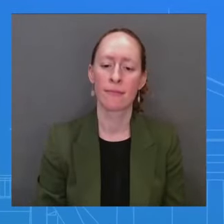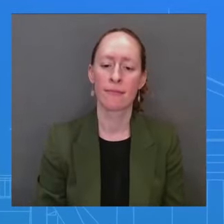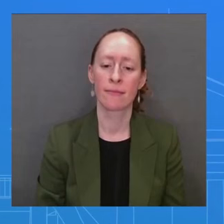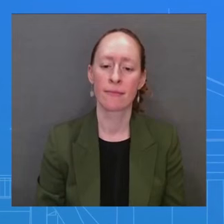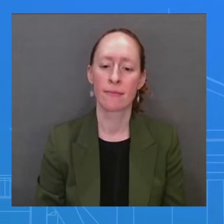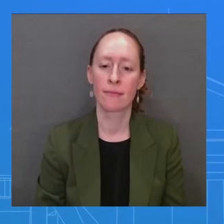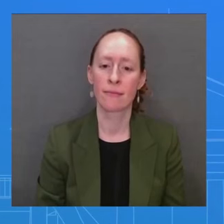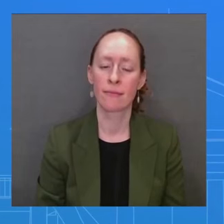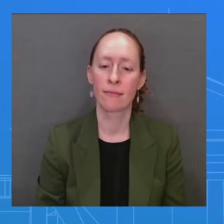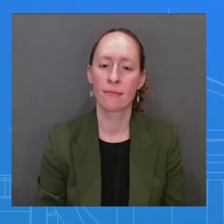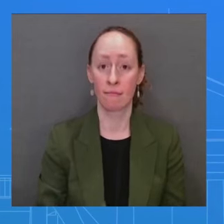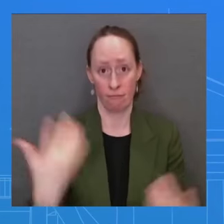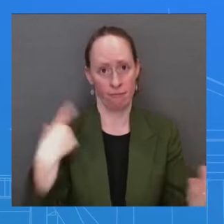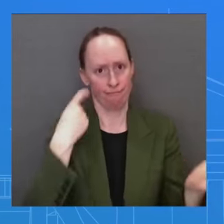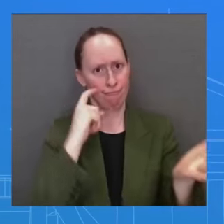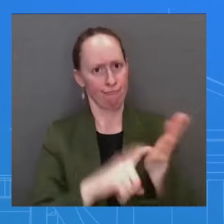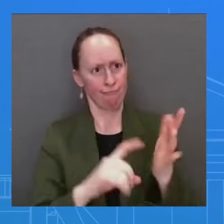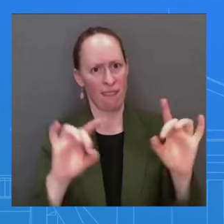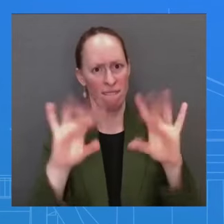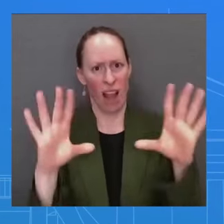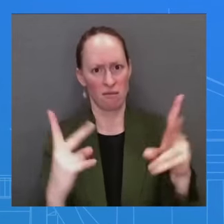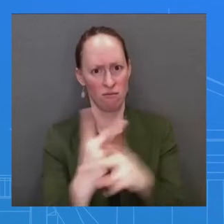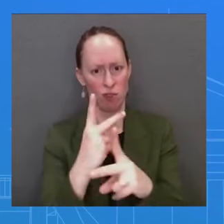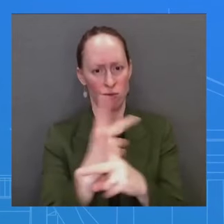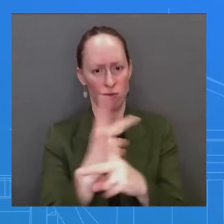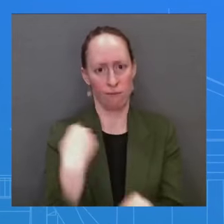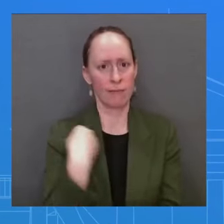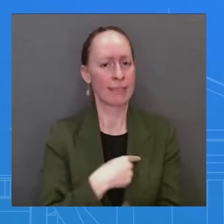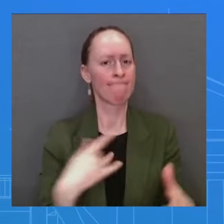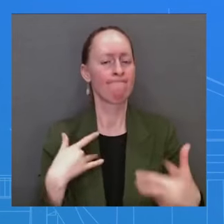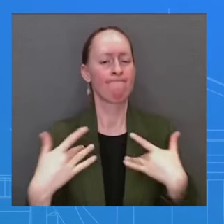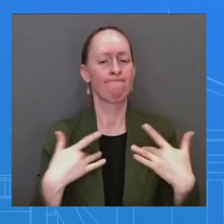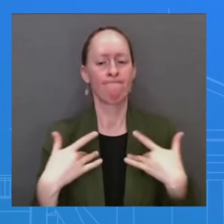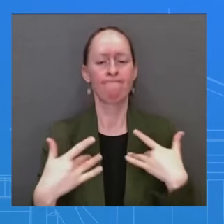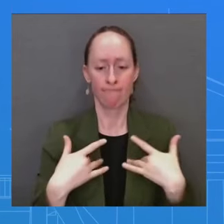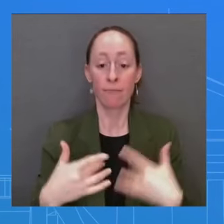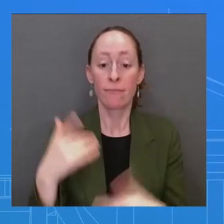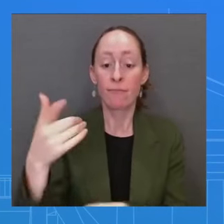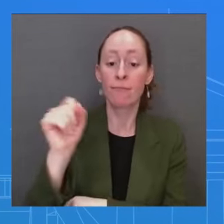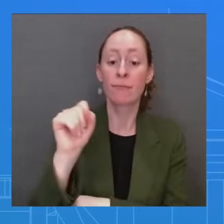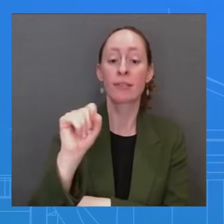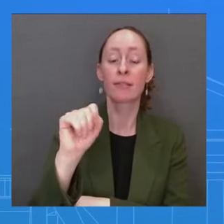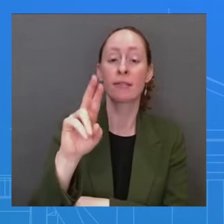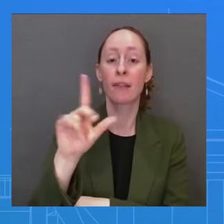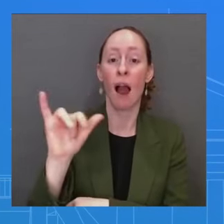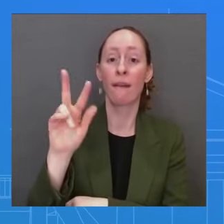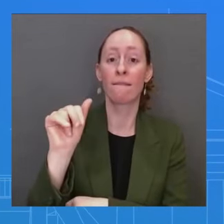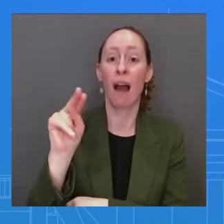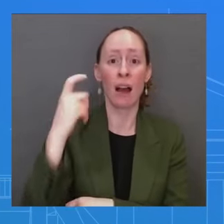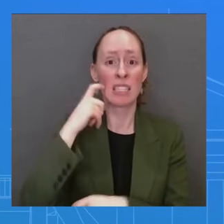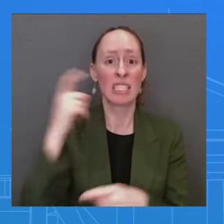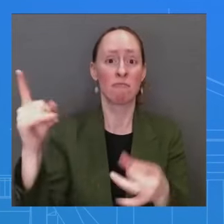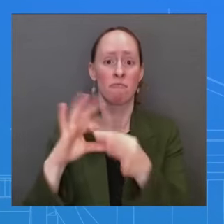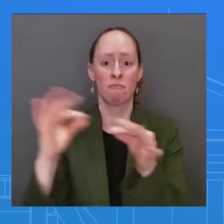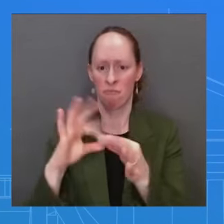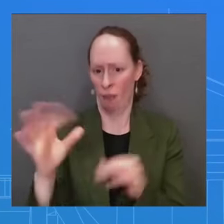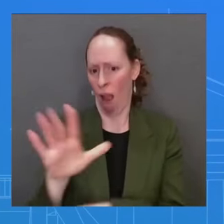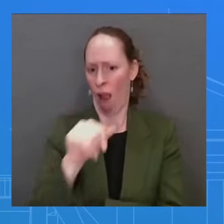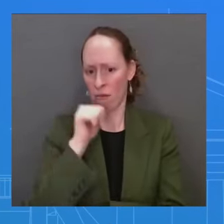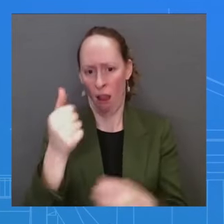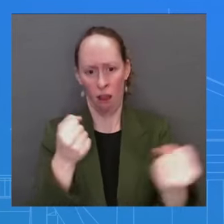from Mr. Sullivan's tweet, we strongly condemn these recent attacks, and we are committed to helping